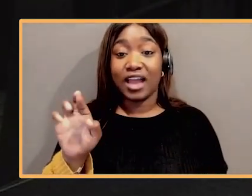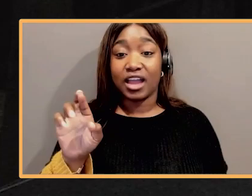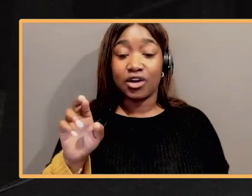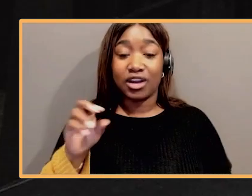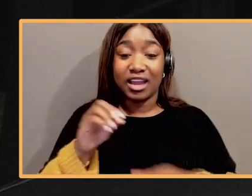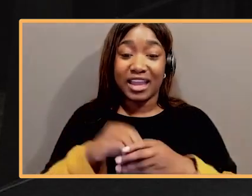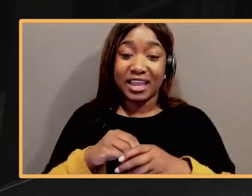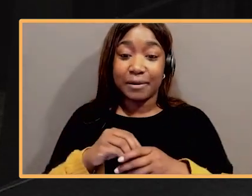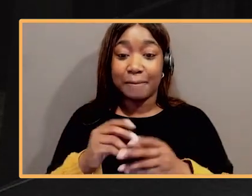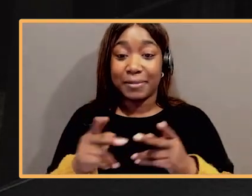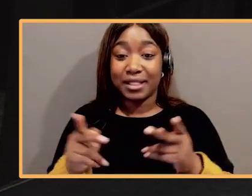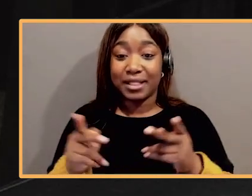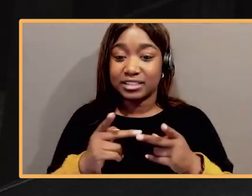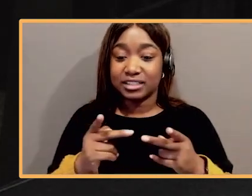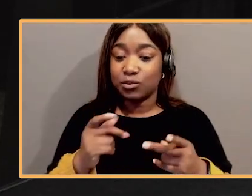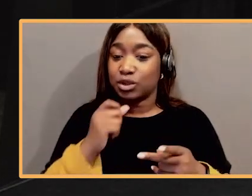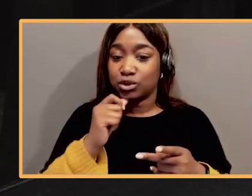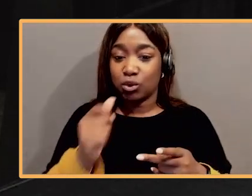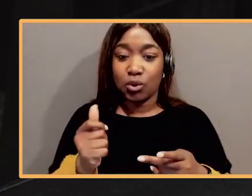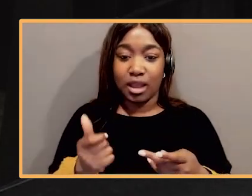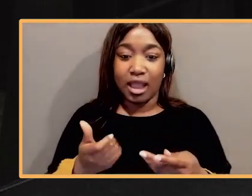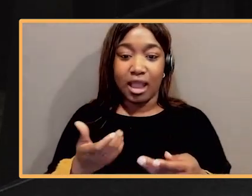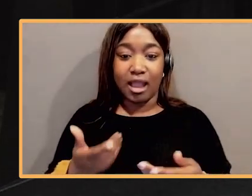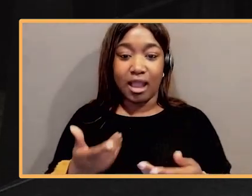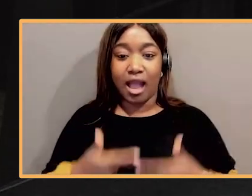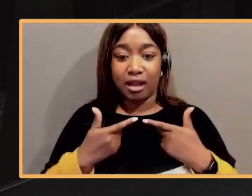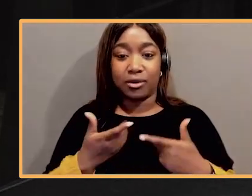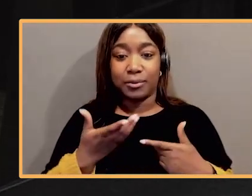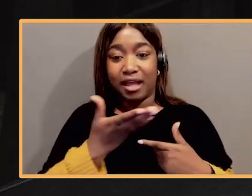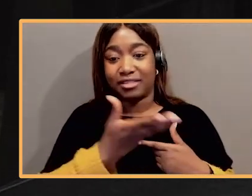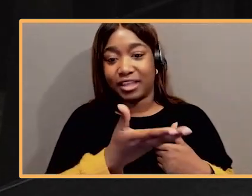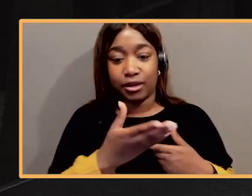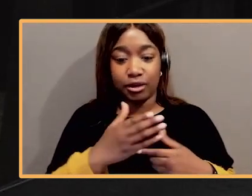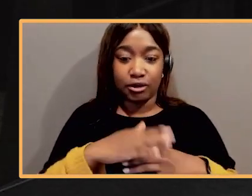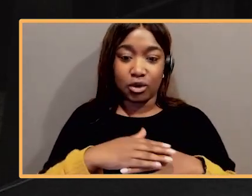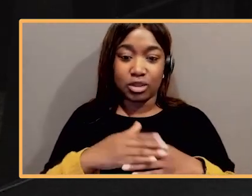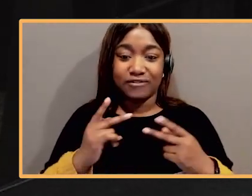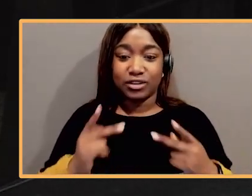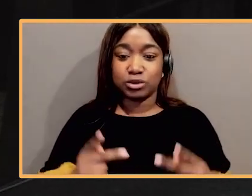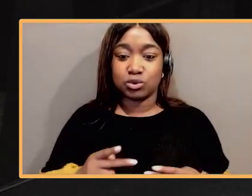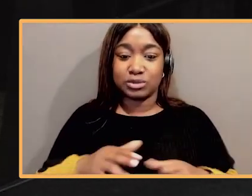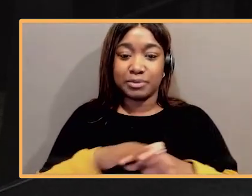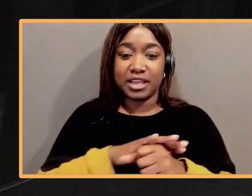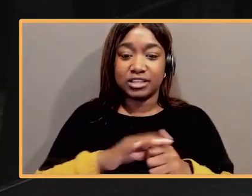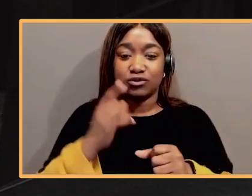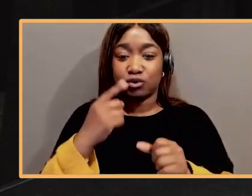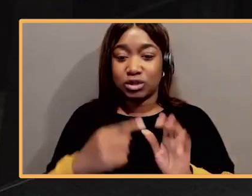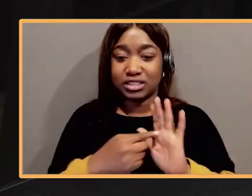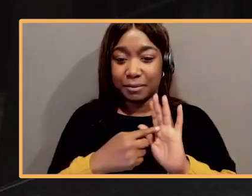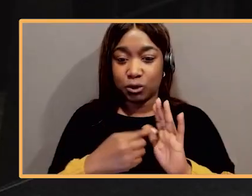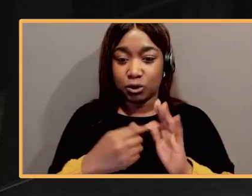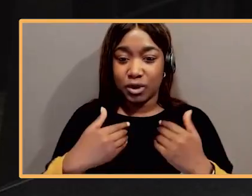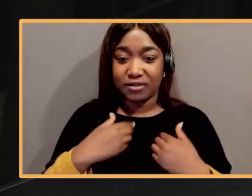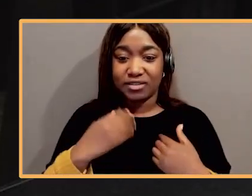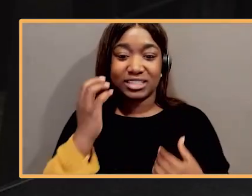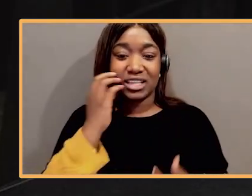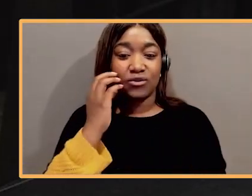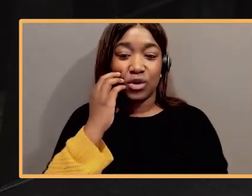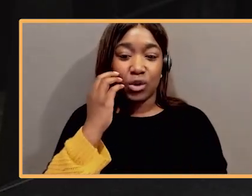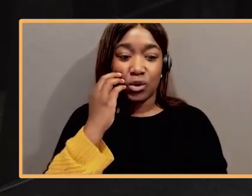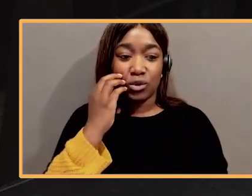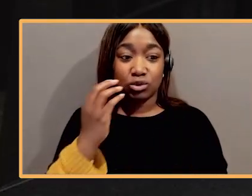occupy physical space? Example, like having a cell phone, right? Knowing that I know